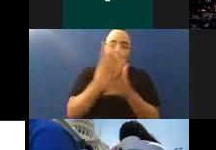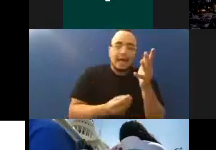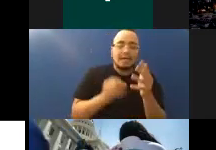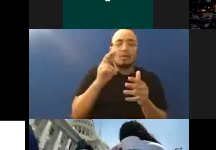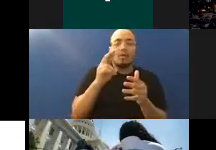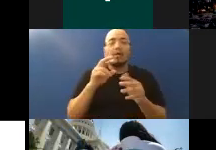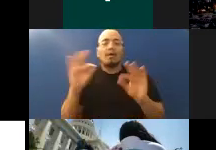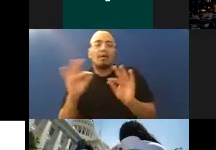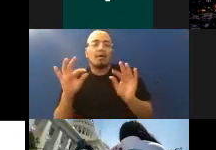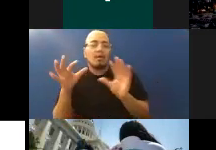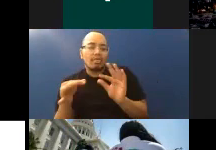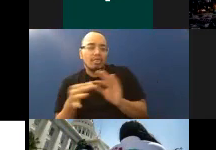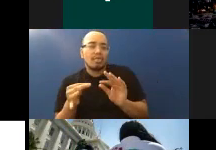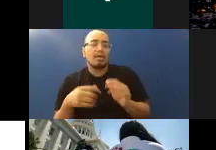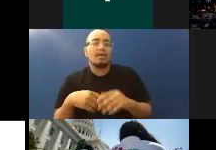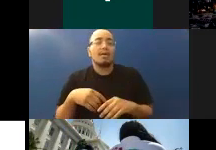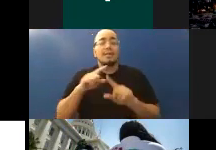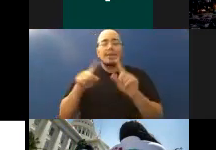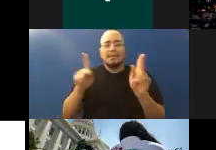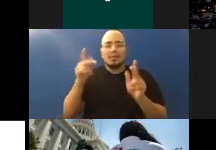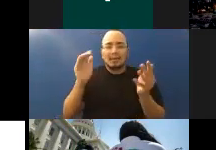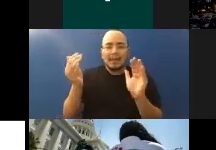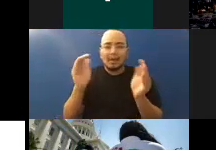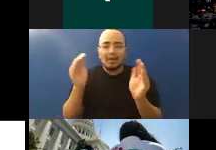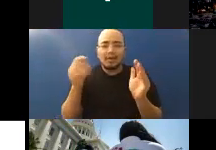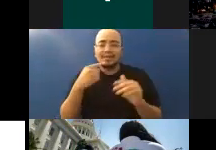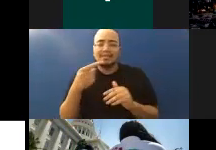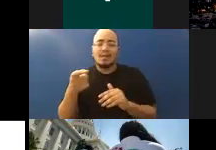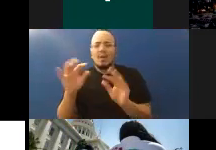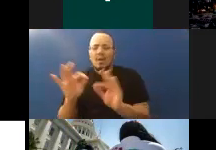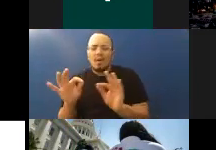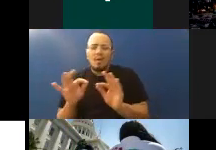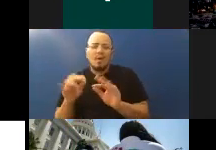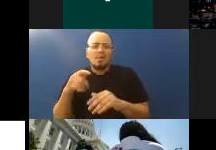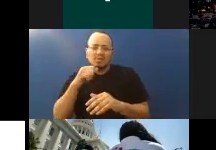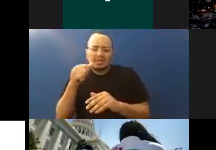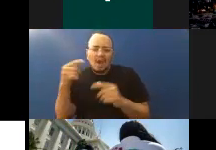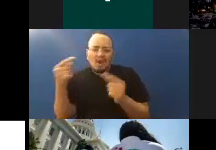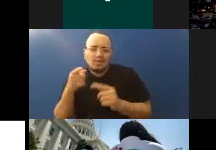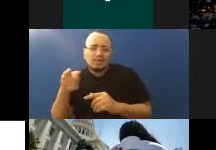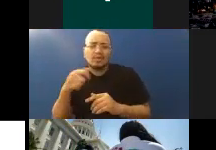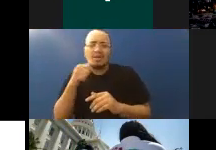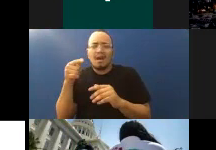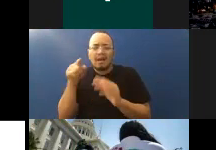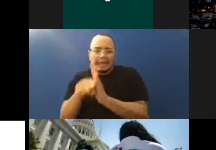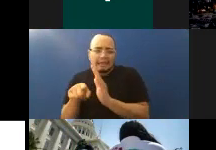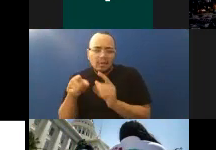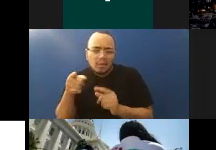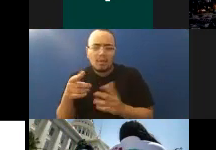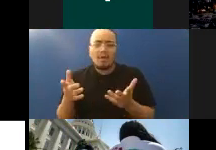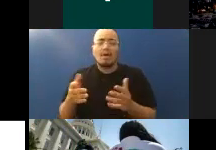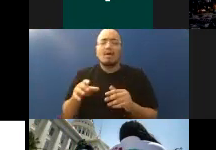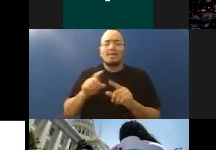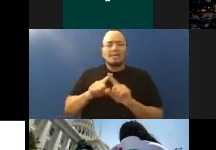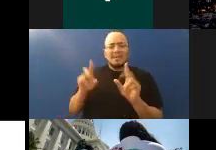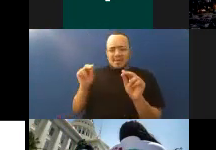say, oh, like, at least it's not bad as this, when instead we should flip the conversation and say, like, let's not have no type